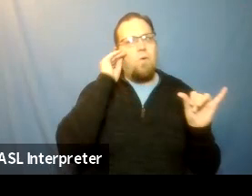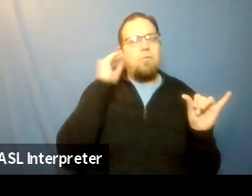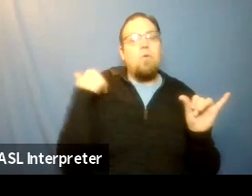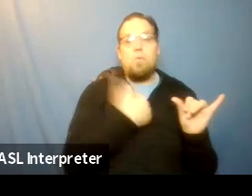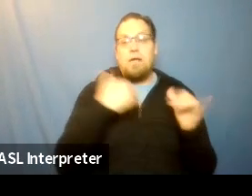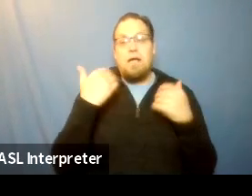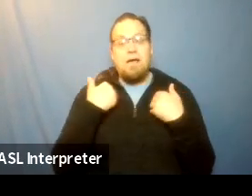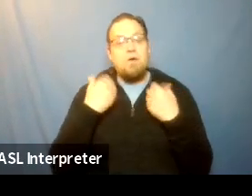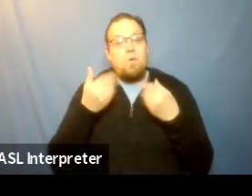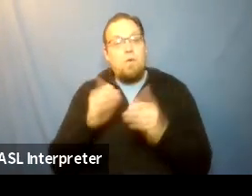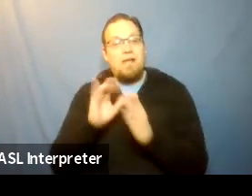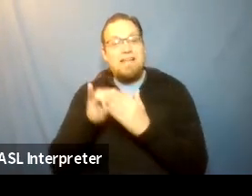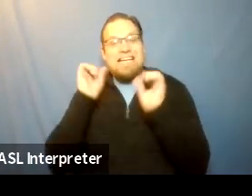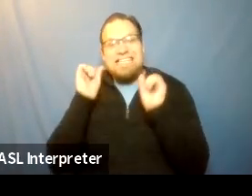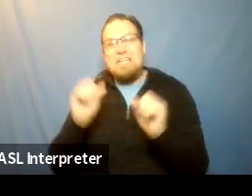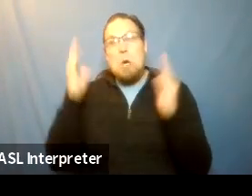hopefully meet that need